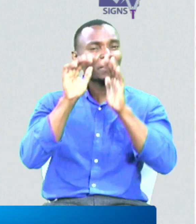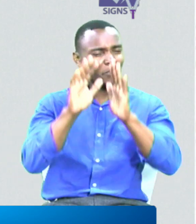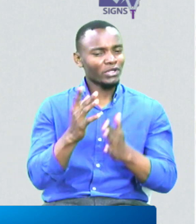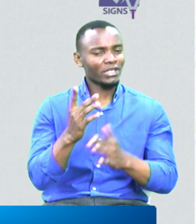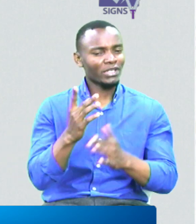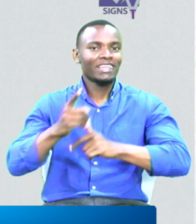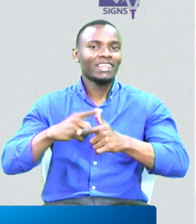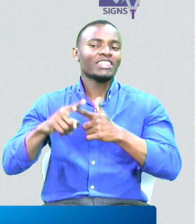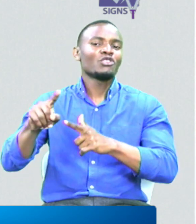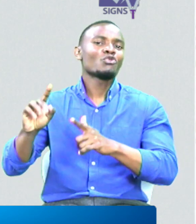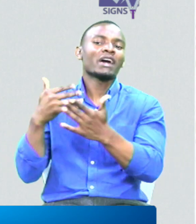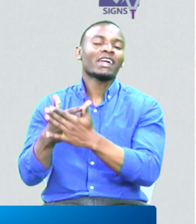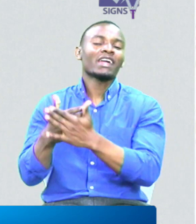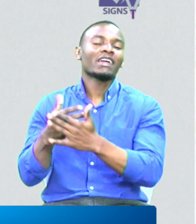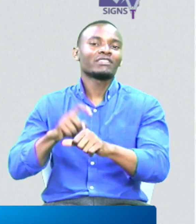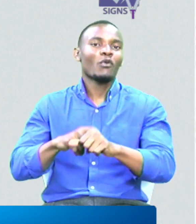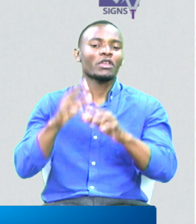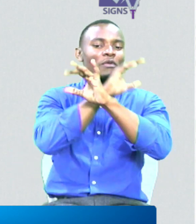nikajua hapa kimeumana.